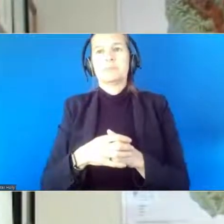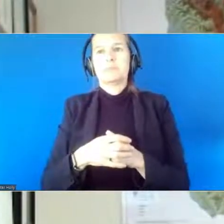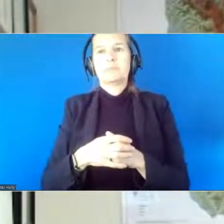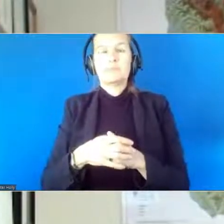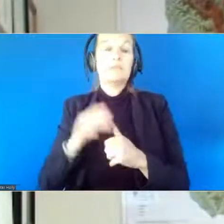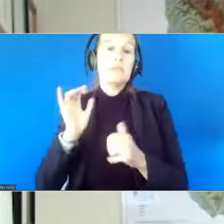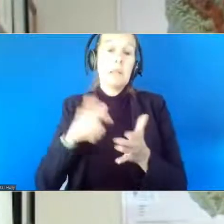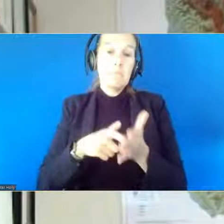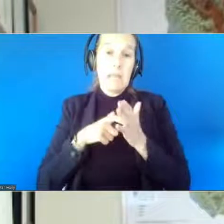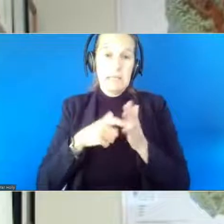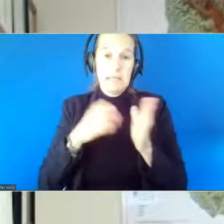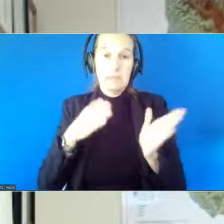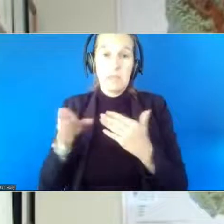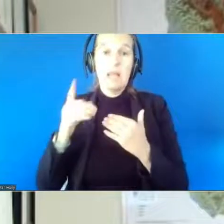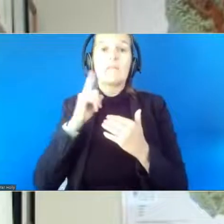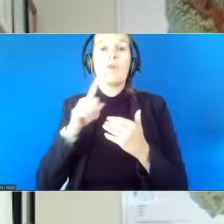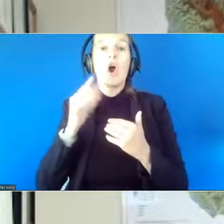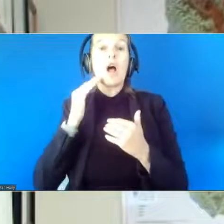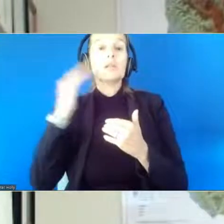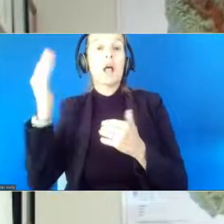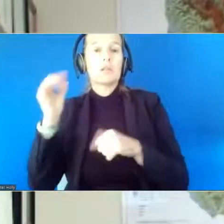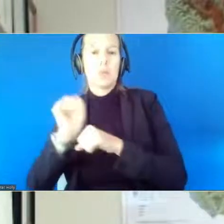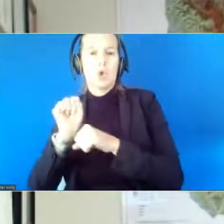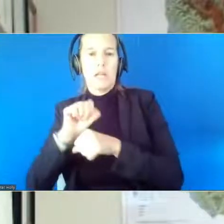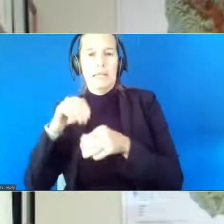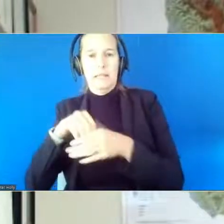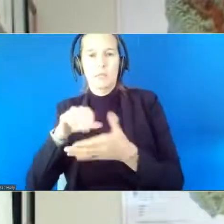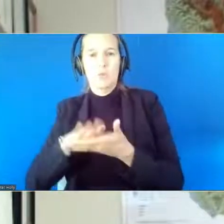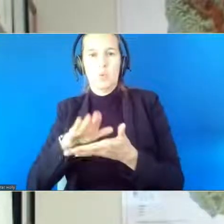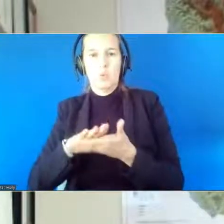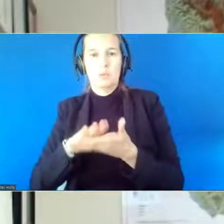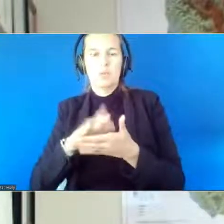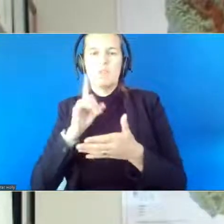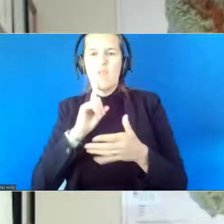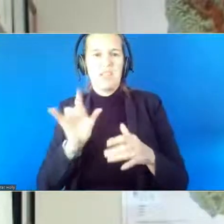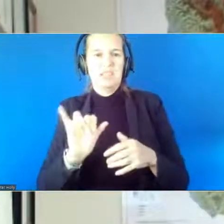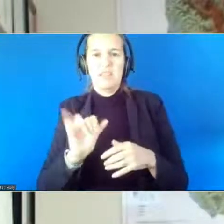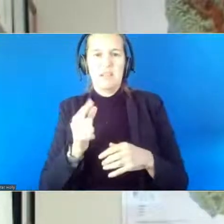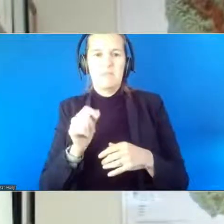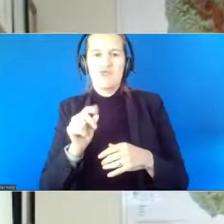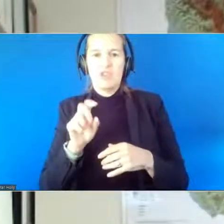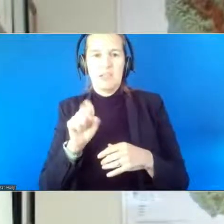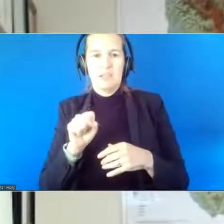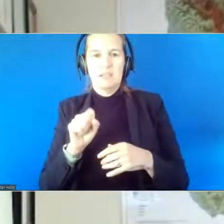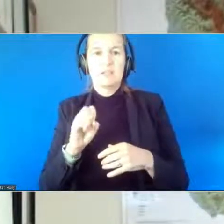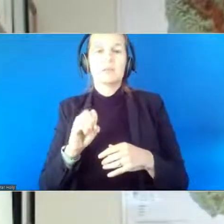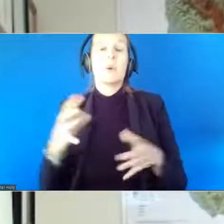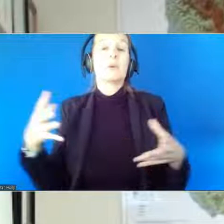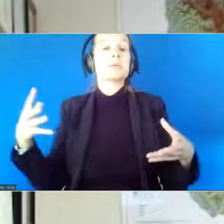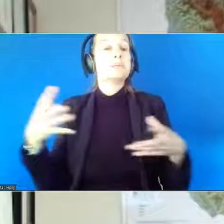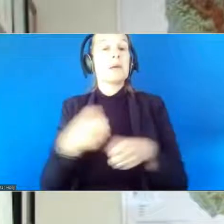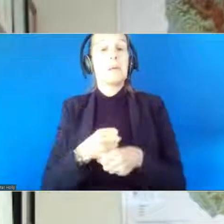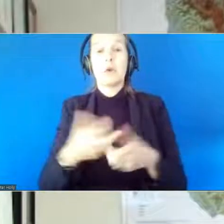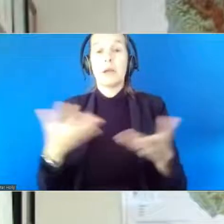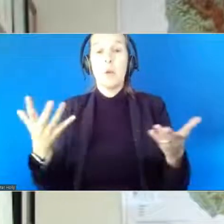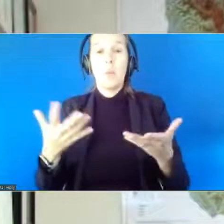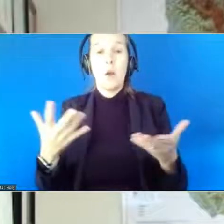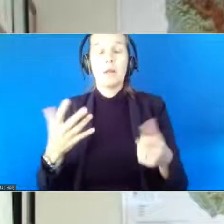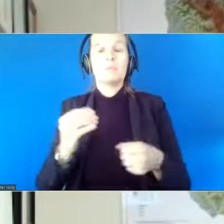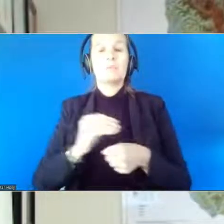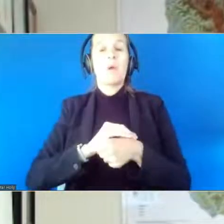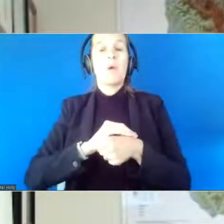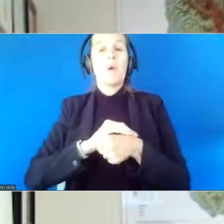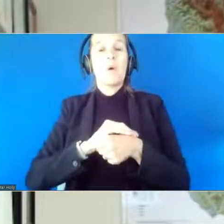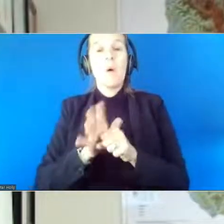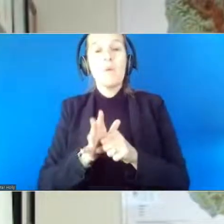well for adults in the schools in those same grades. So in summary, COVID-19